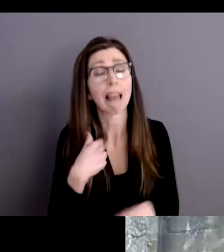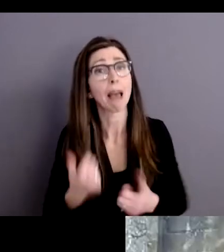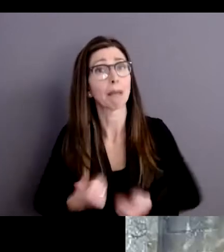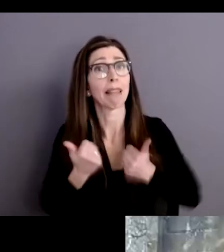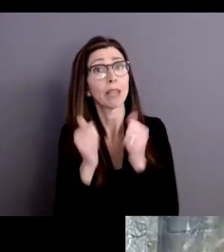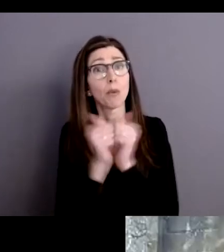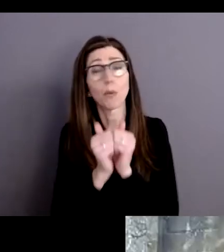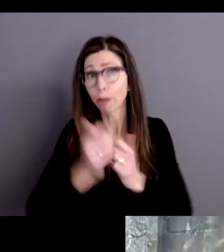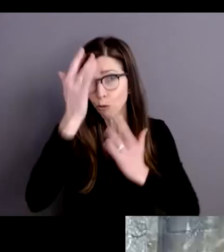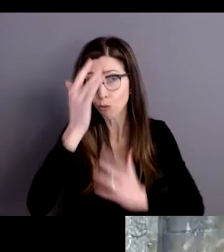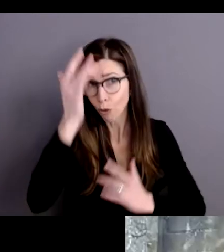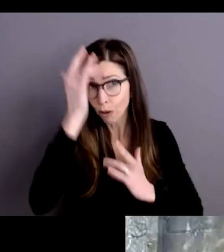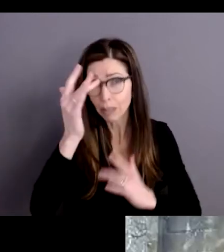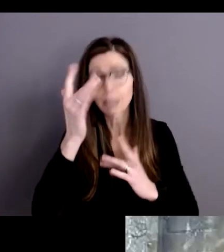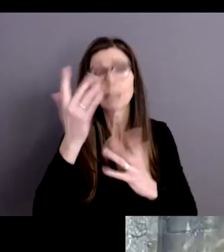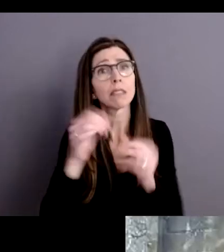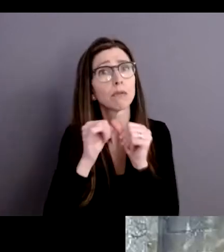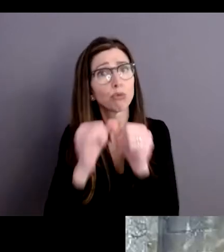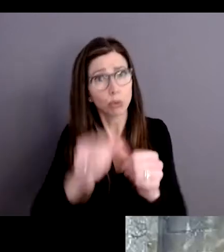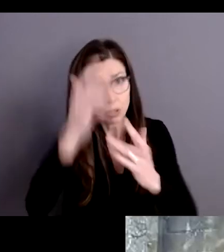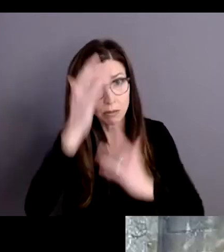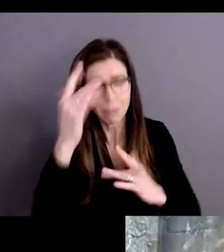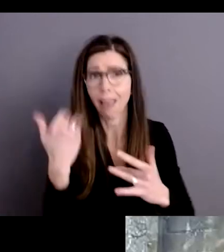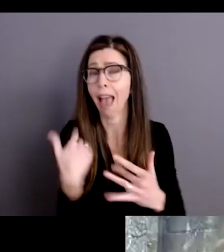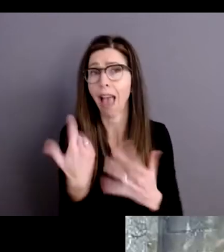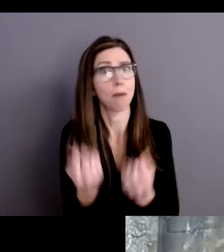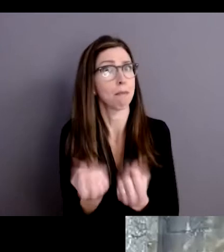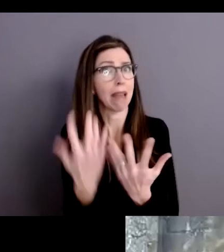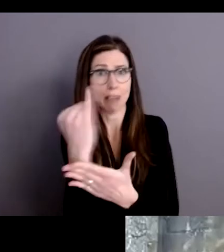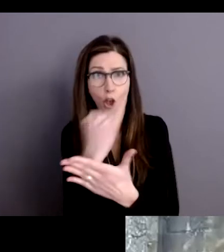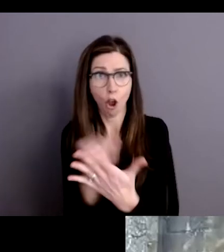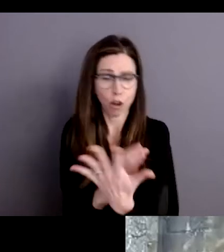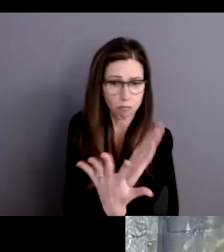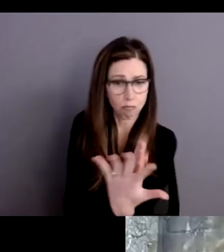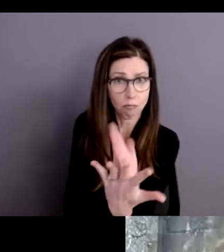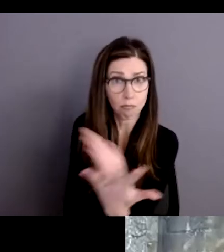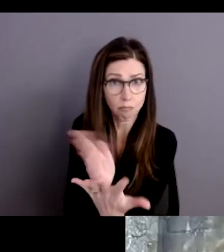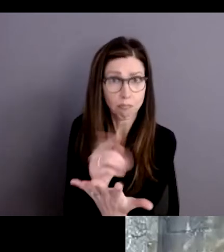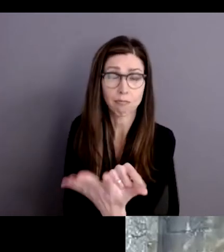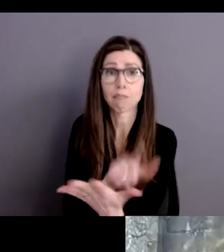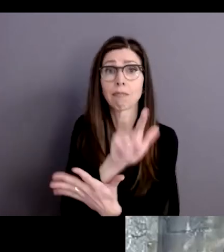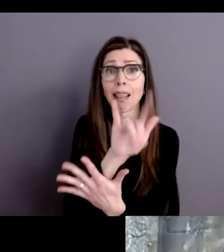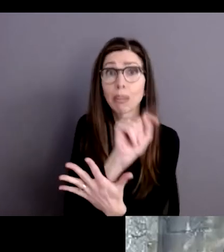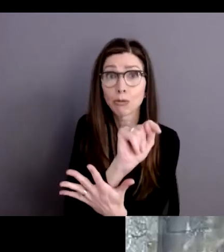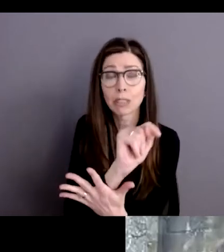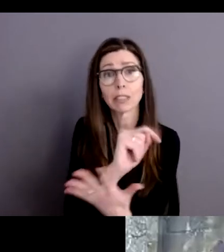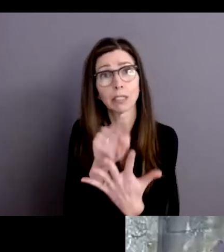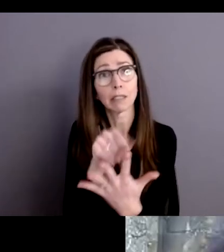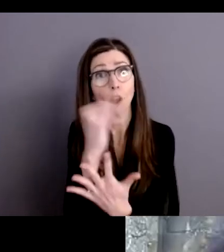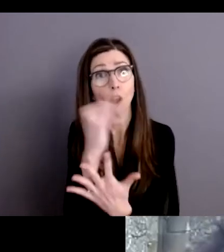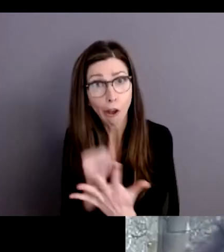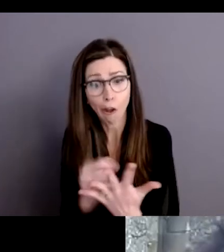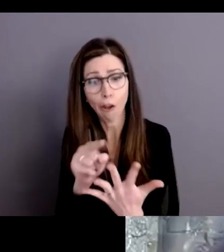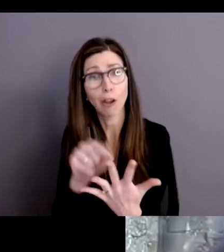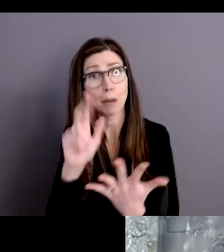and working as an interdisciplinary artist, primarily within the mediums of literary art, paint, and plant